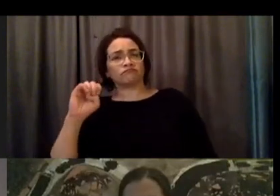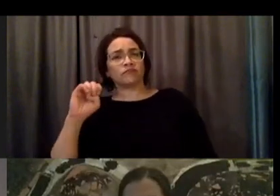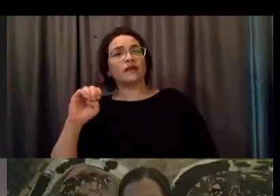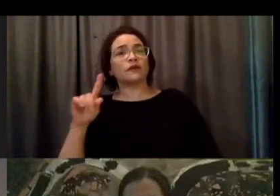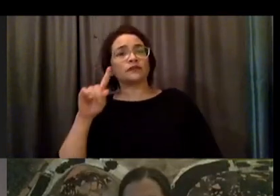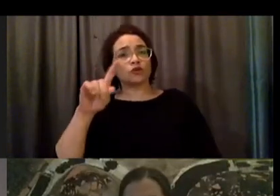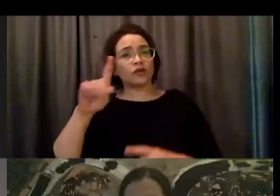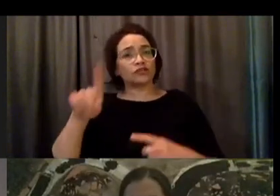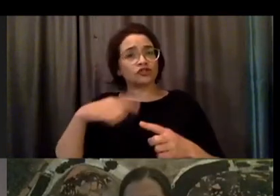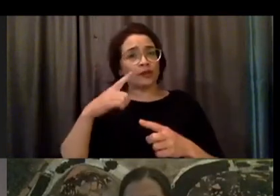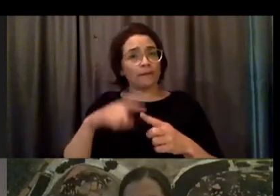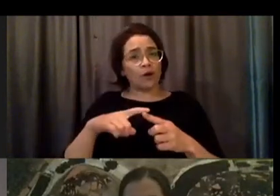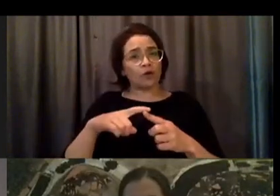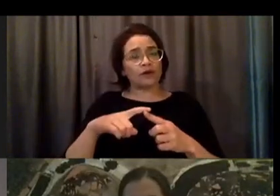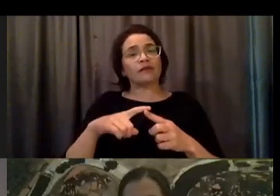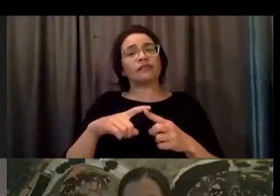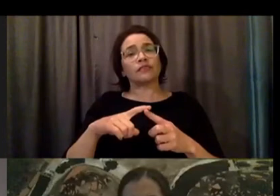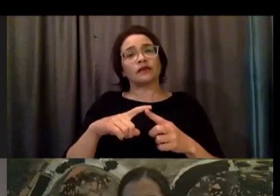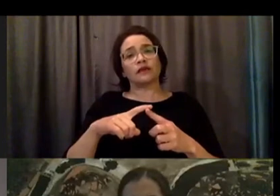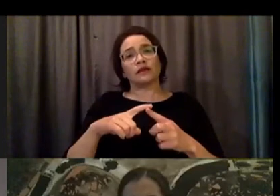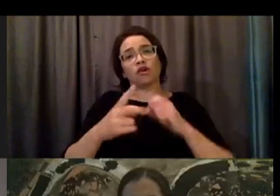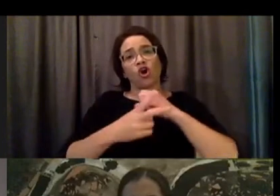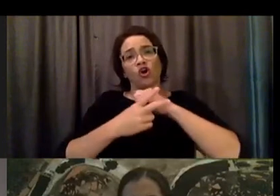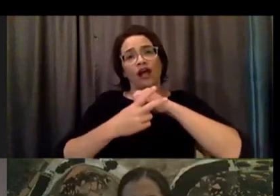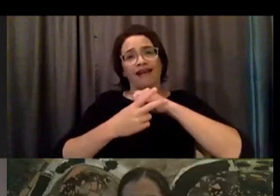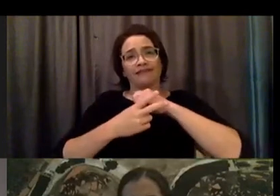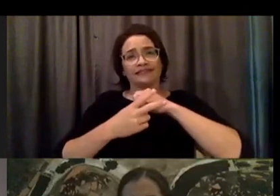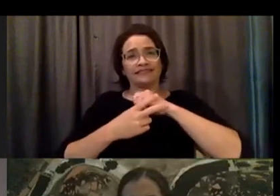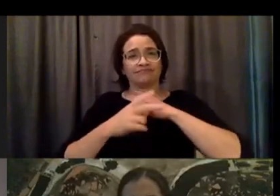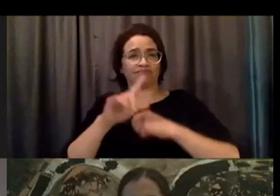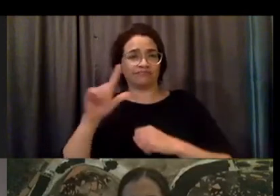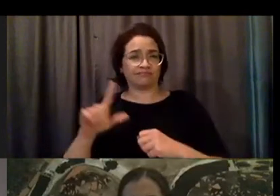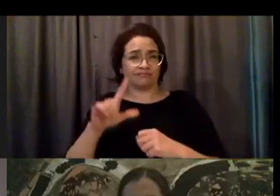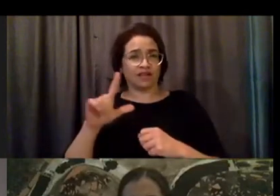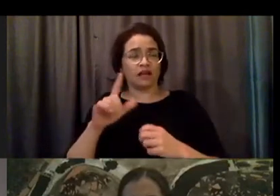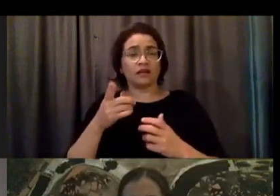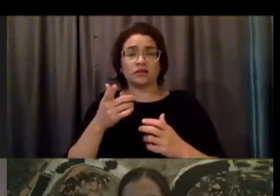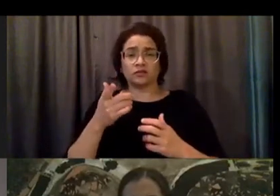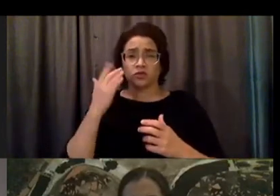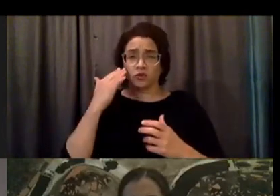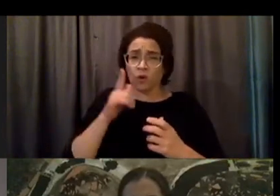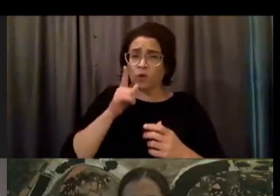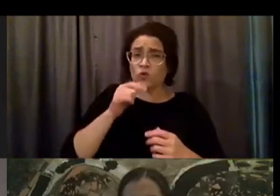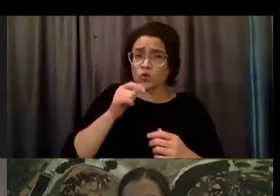accessing? Have they been used yet? Um, are they, are they part of any research yet?